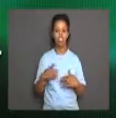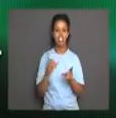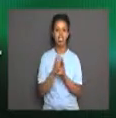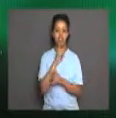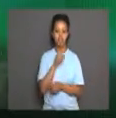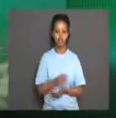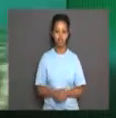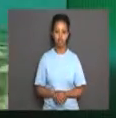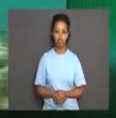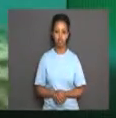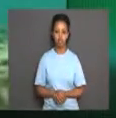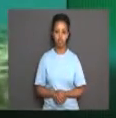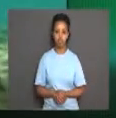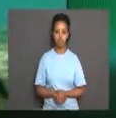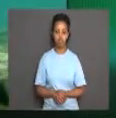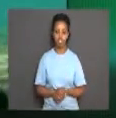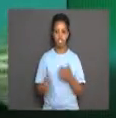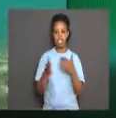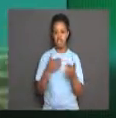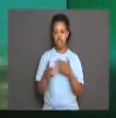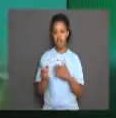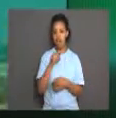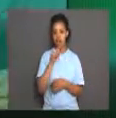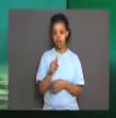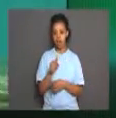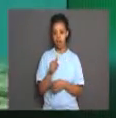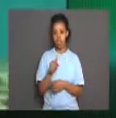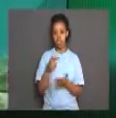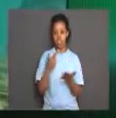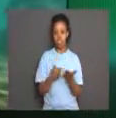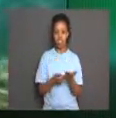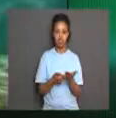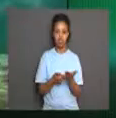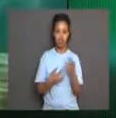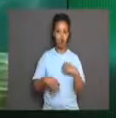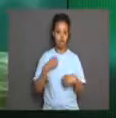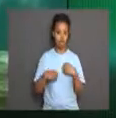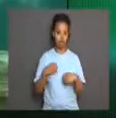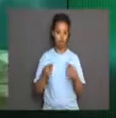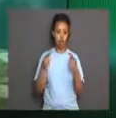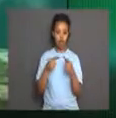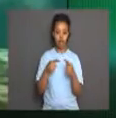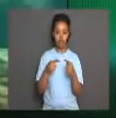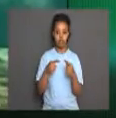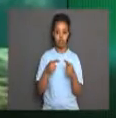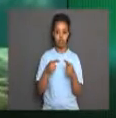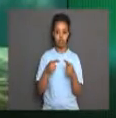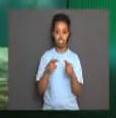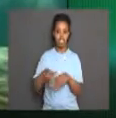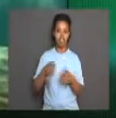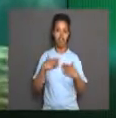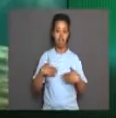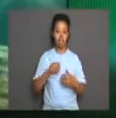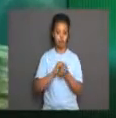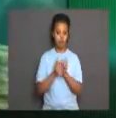created. It is not easy for deceased organisms to become a fossil.